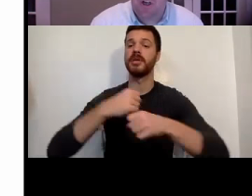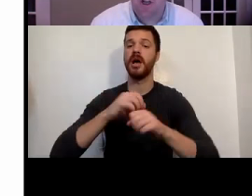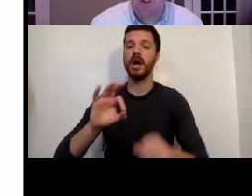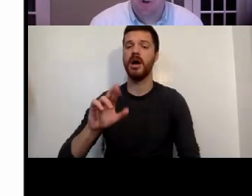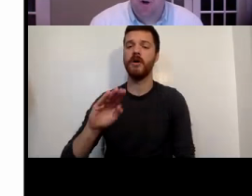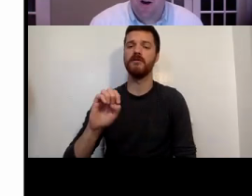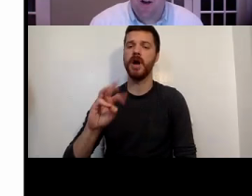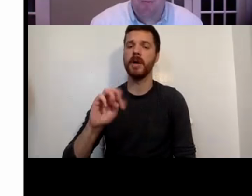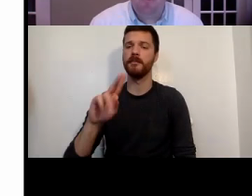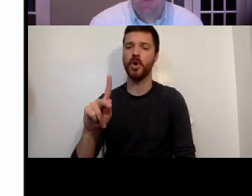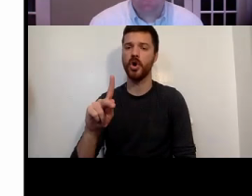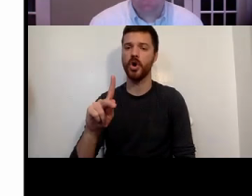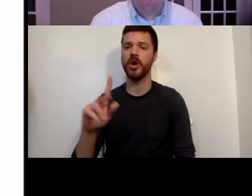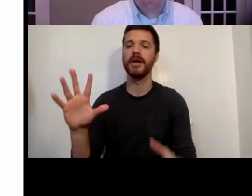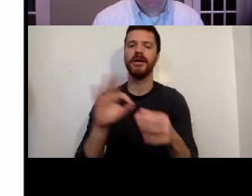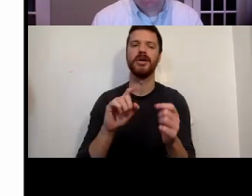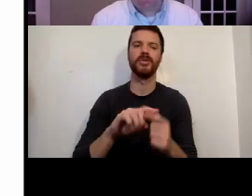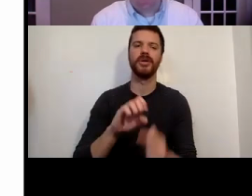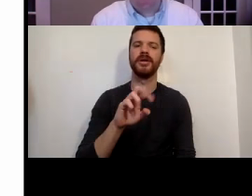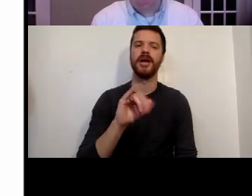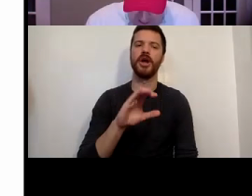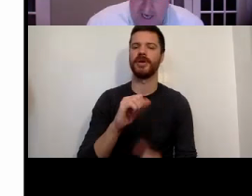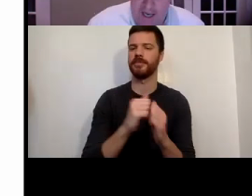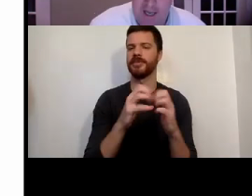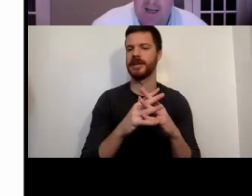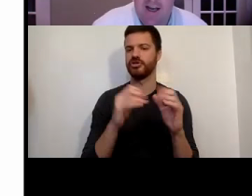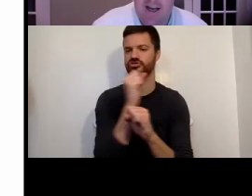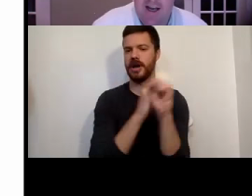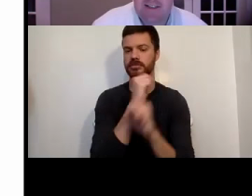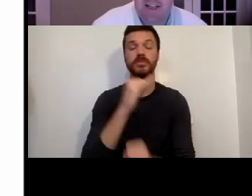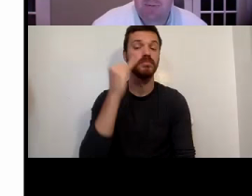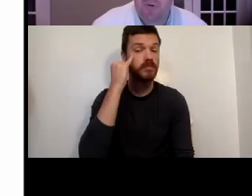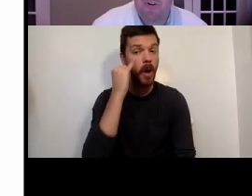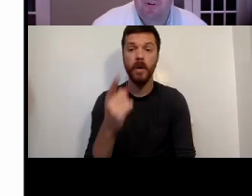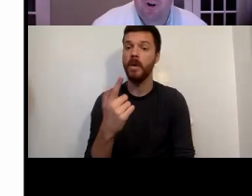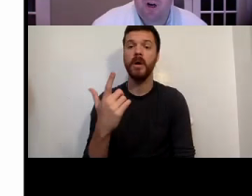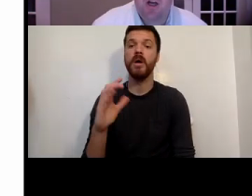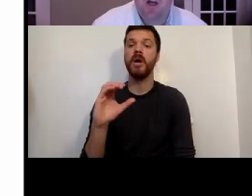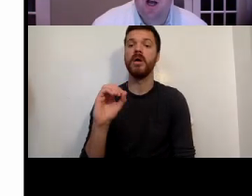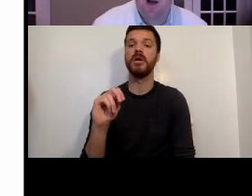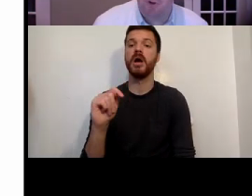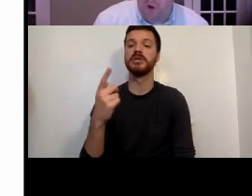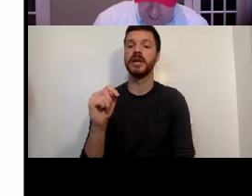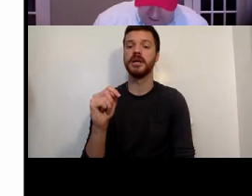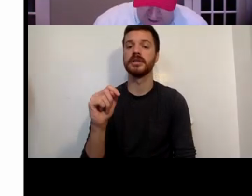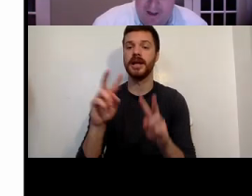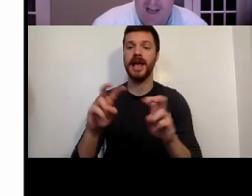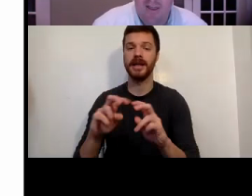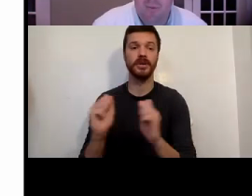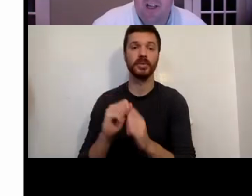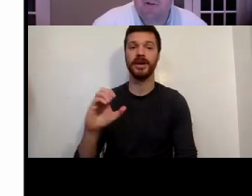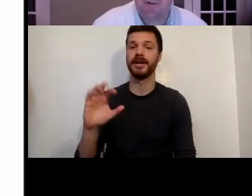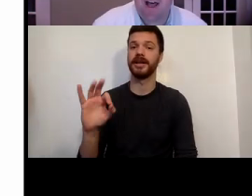research to ERIC implementation strategies, such that if you did a context assessment with CFR, you could